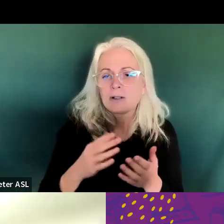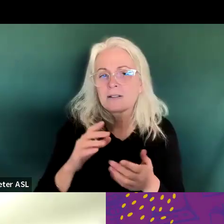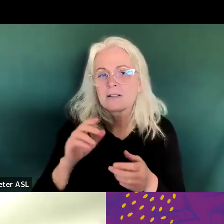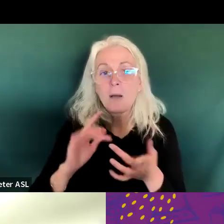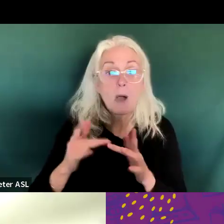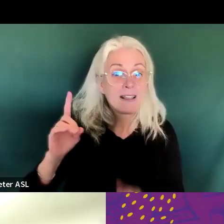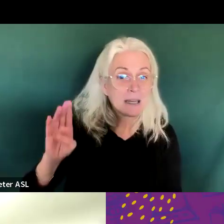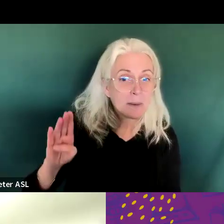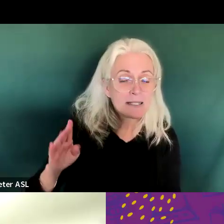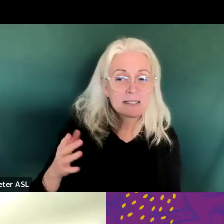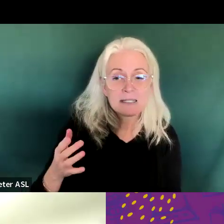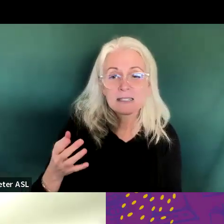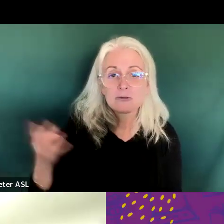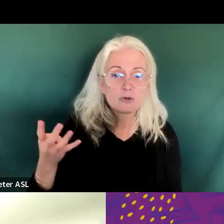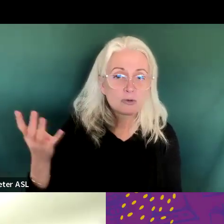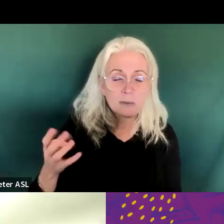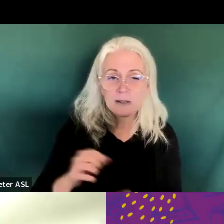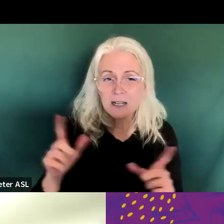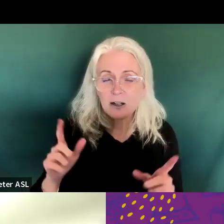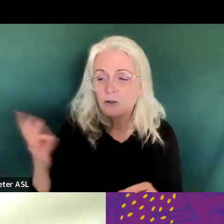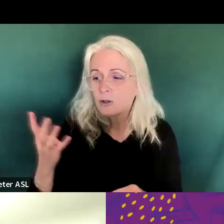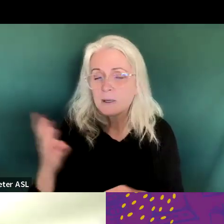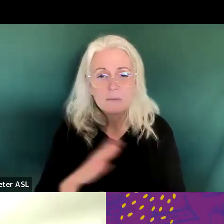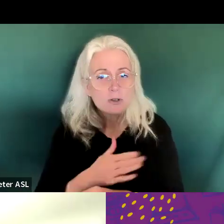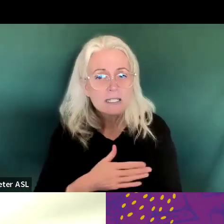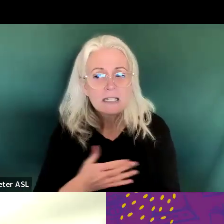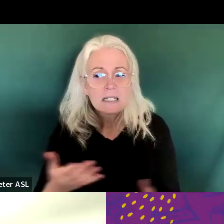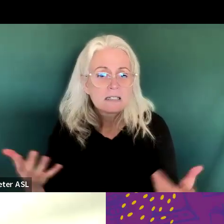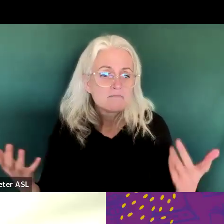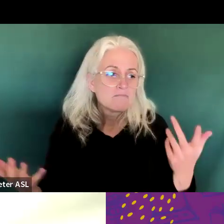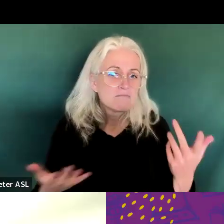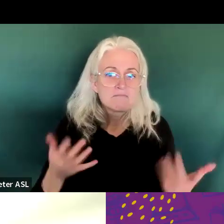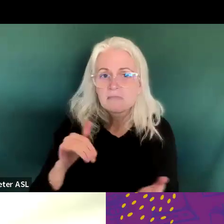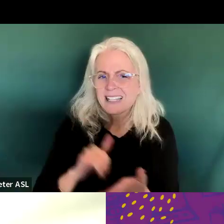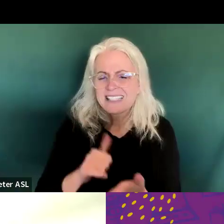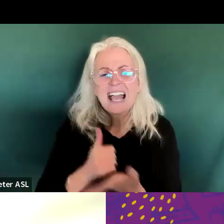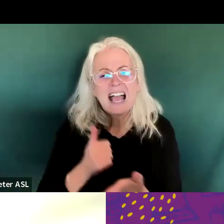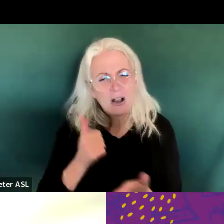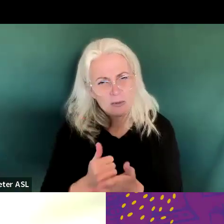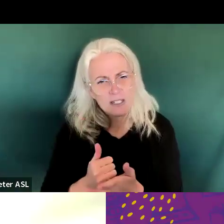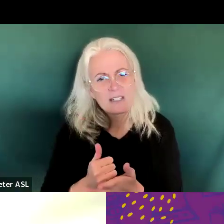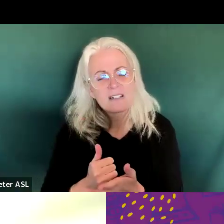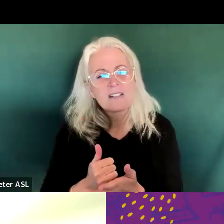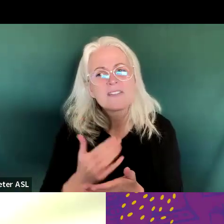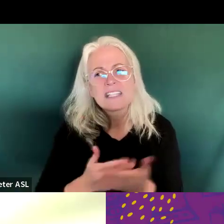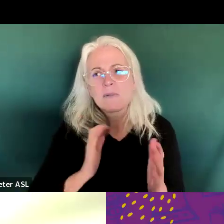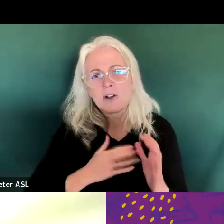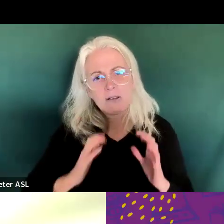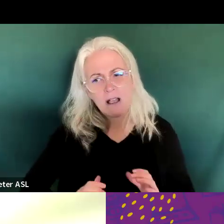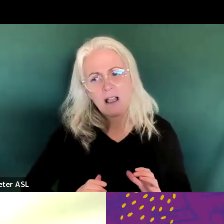databases, streaming video, streaming music services has really helped bring some of our